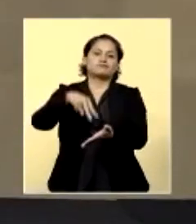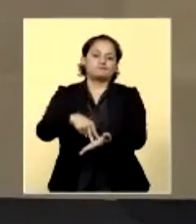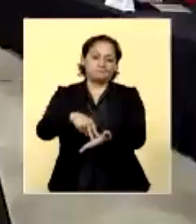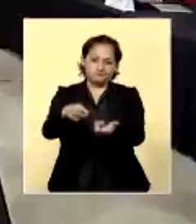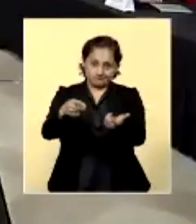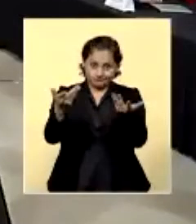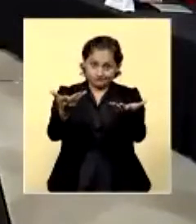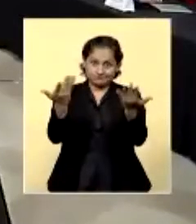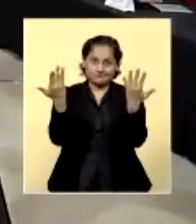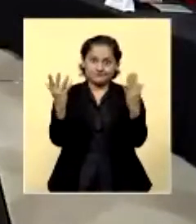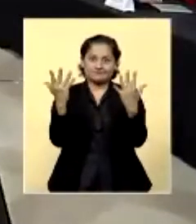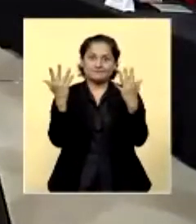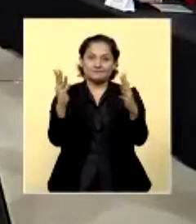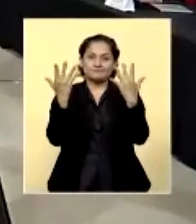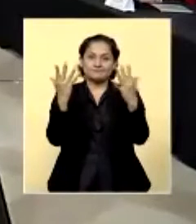his navigation.